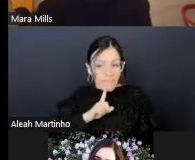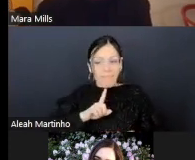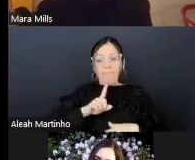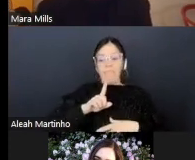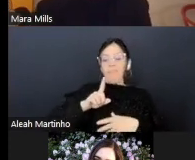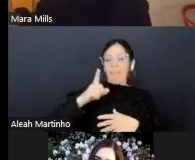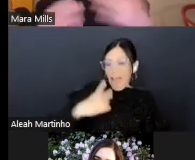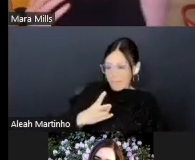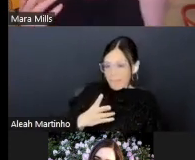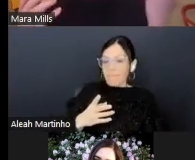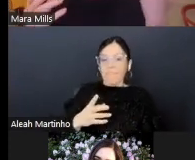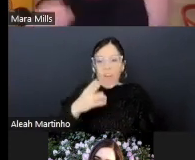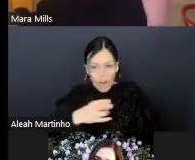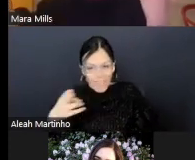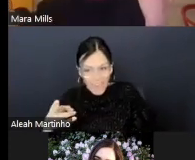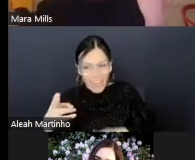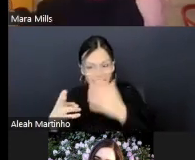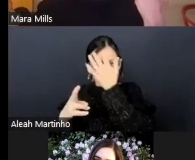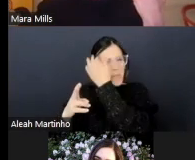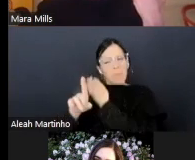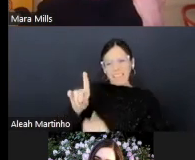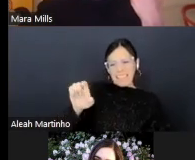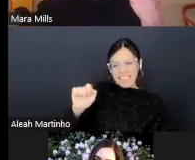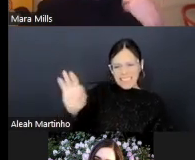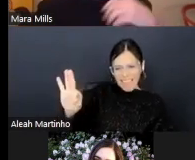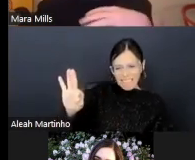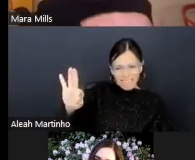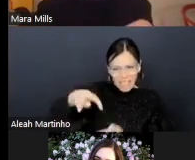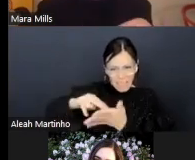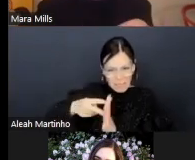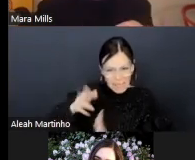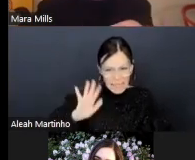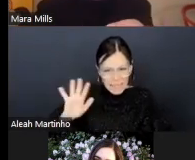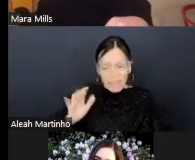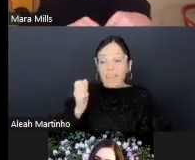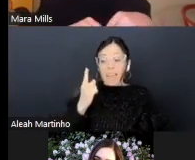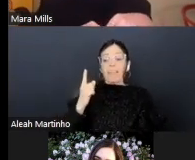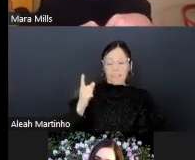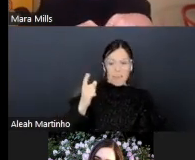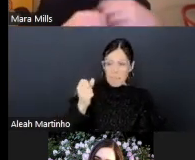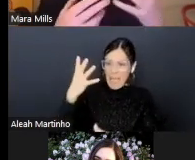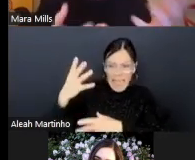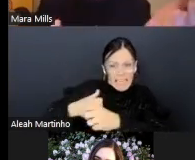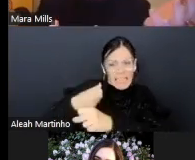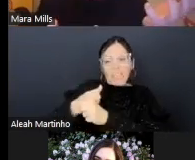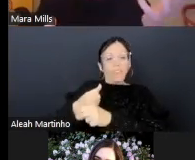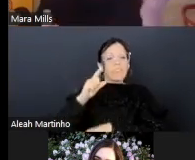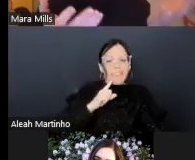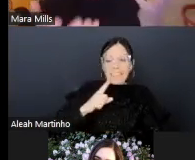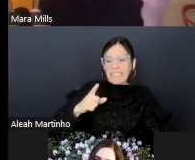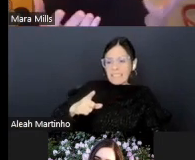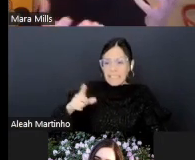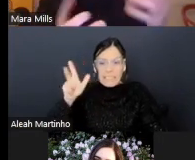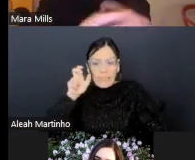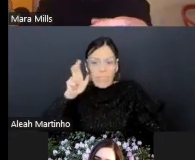what did deaf mean in those days for centuries deaf and deafness and hearing were understood to be